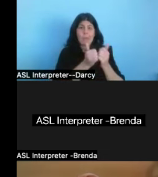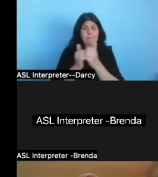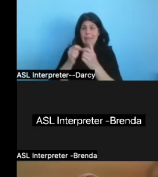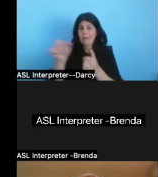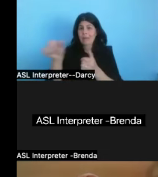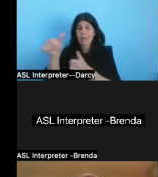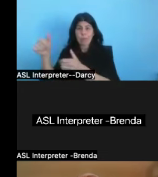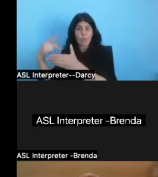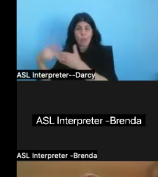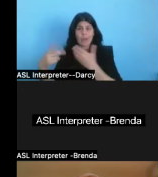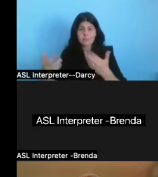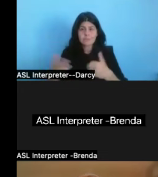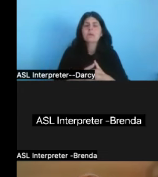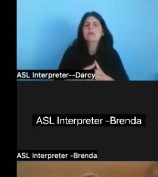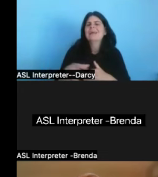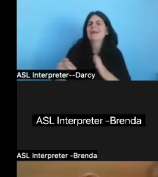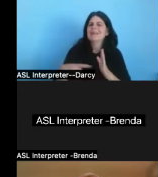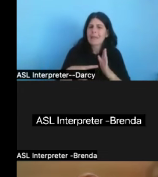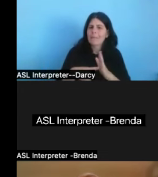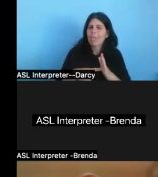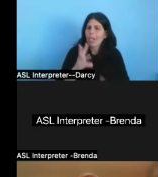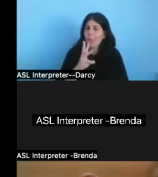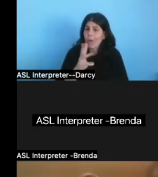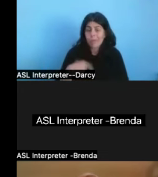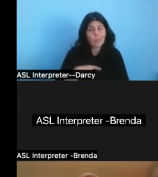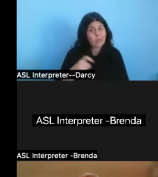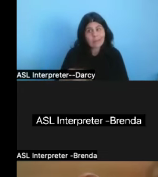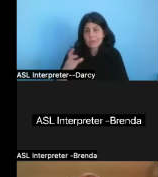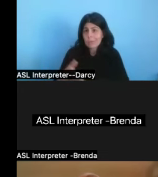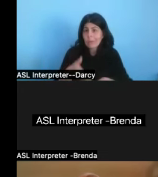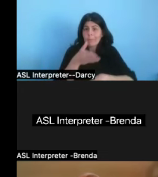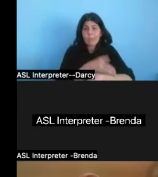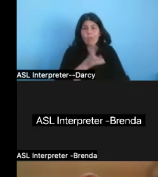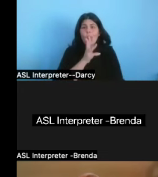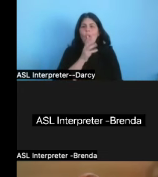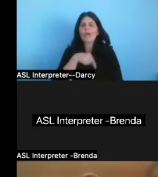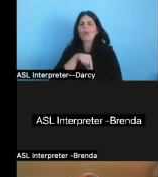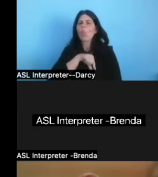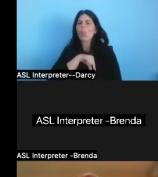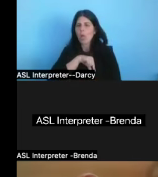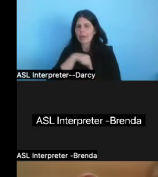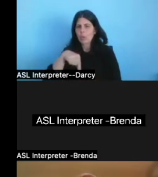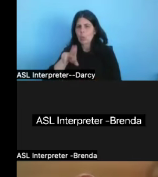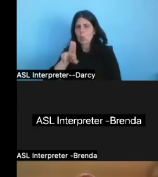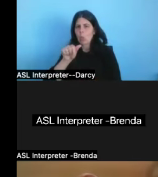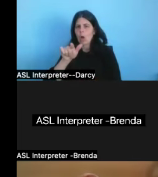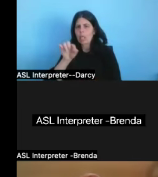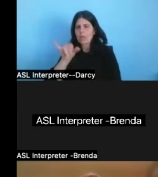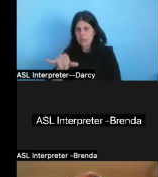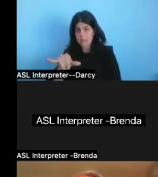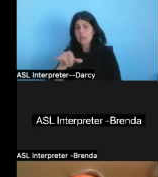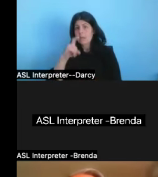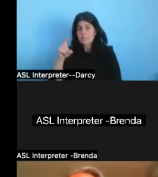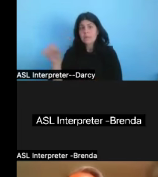example for water. The need to improve water quality because of other environmental issues, or even the drought